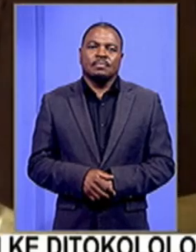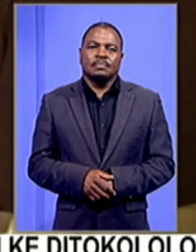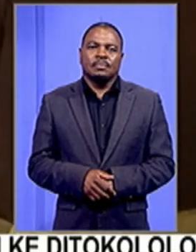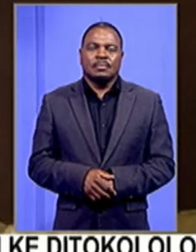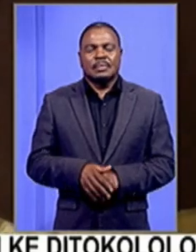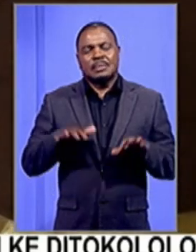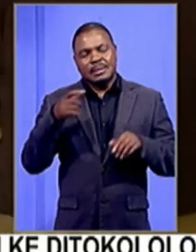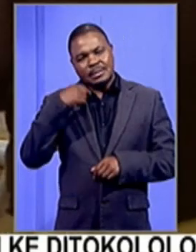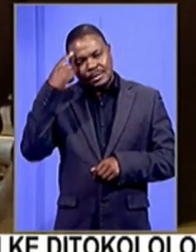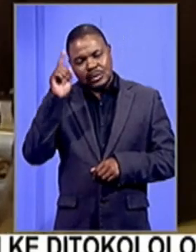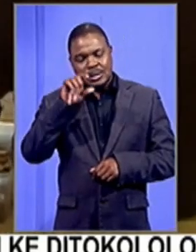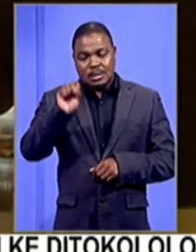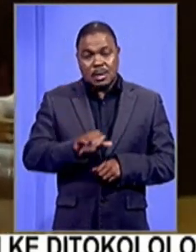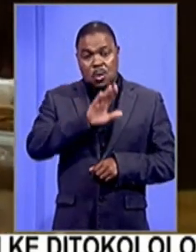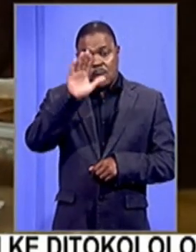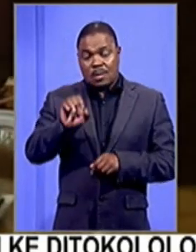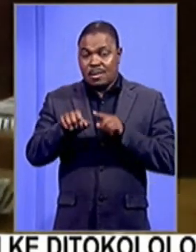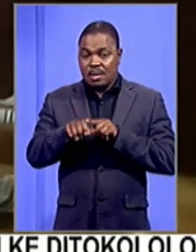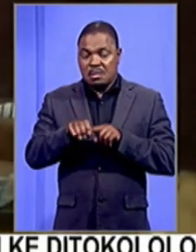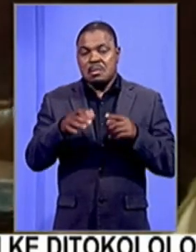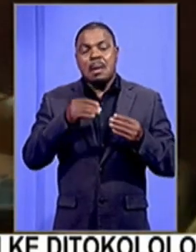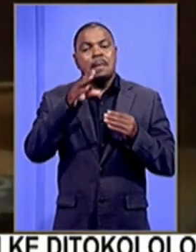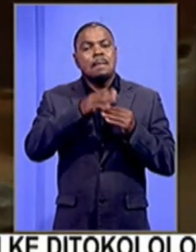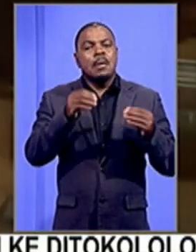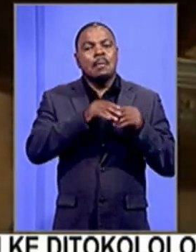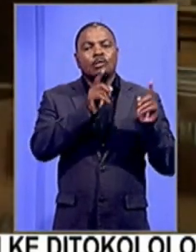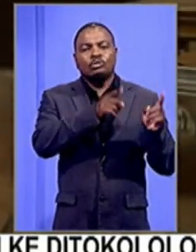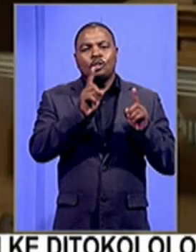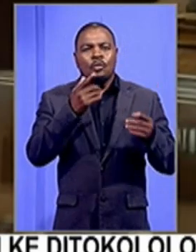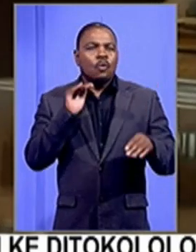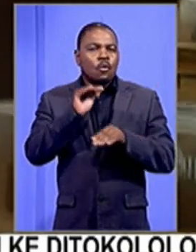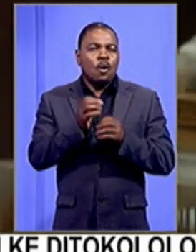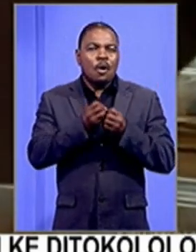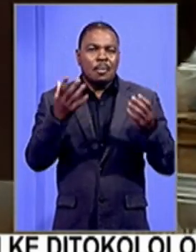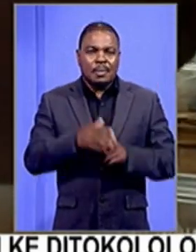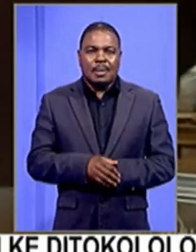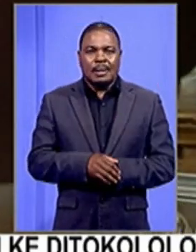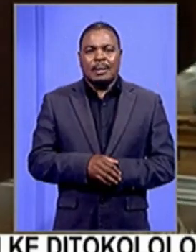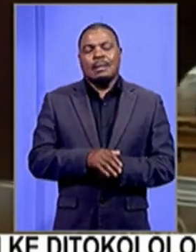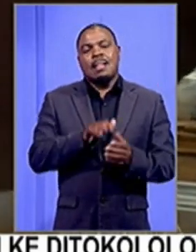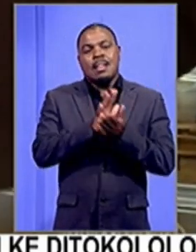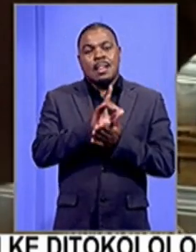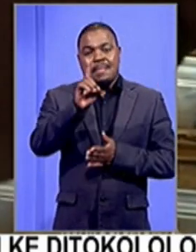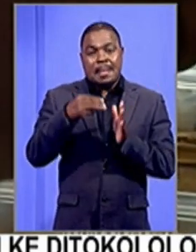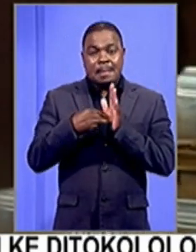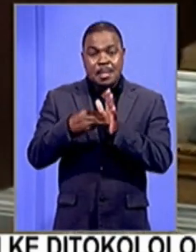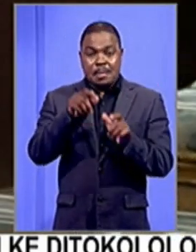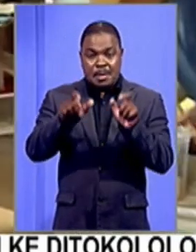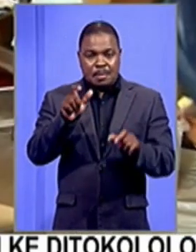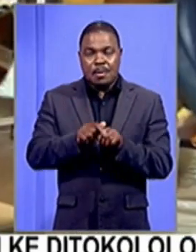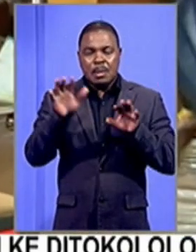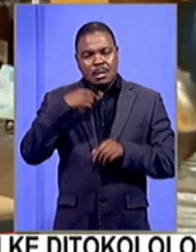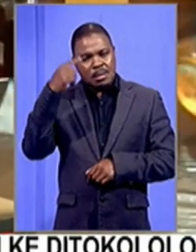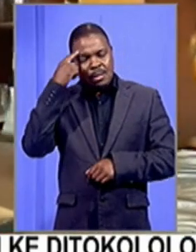Go fopolediwa fa Afrika Borwa e na le ditokololo tsa distokvel di feta dimilione di le 11. Ba ela tlhoko